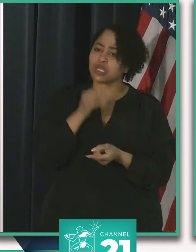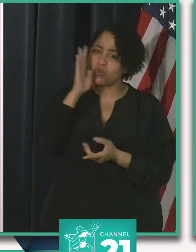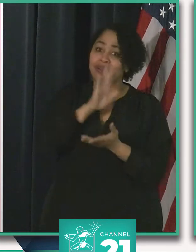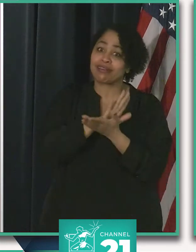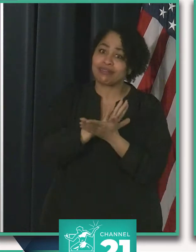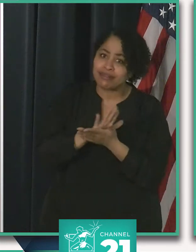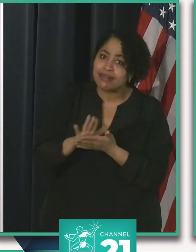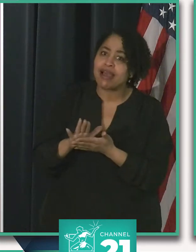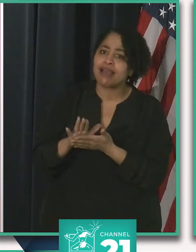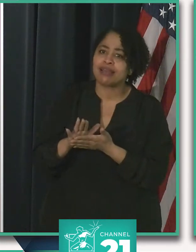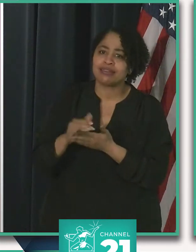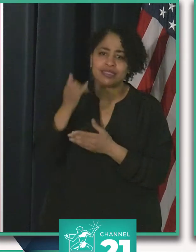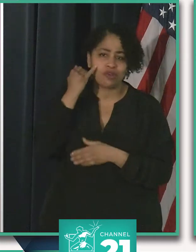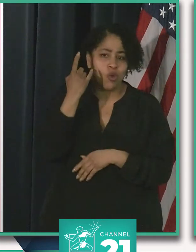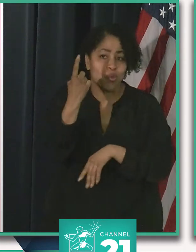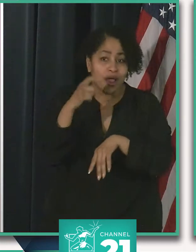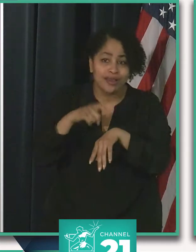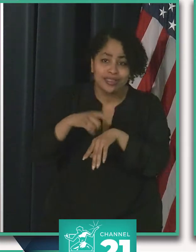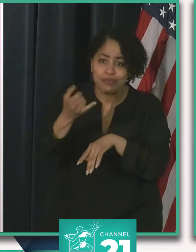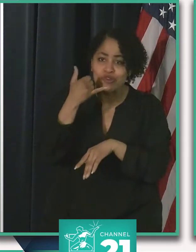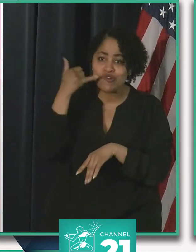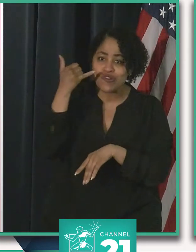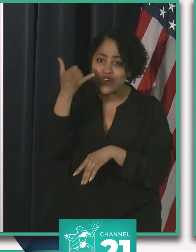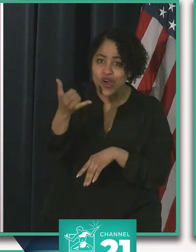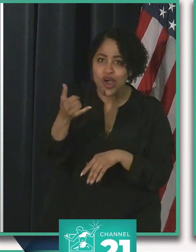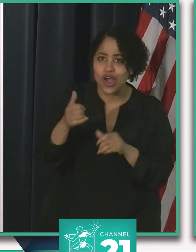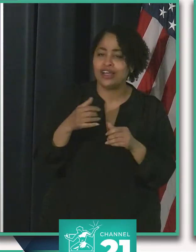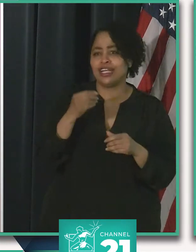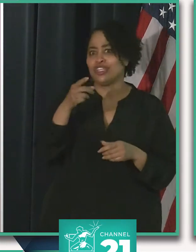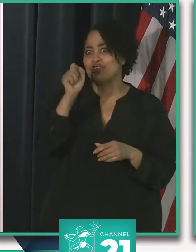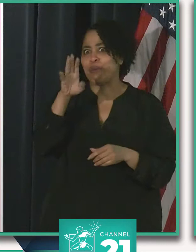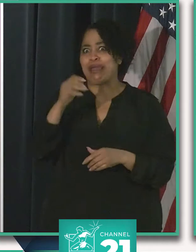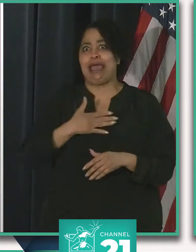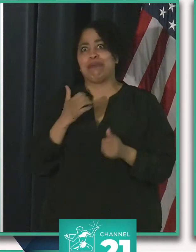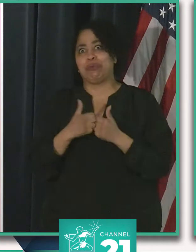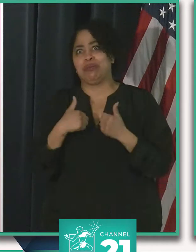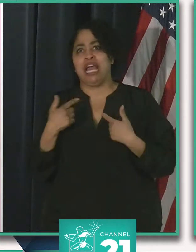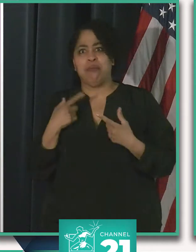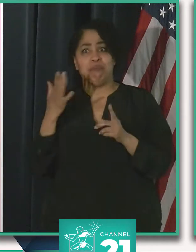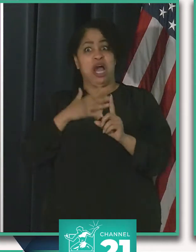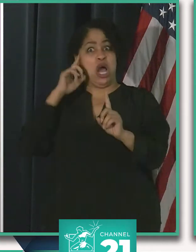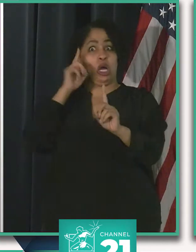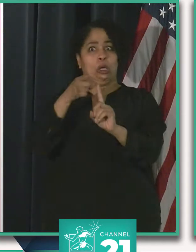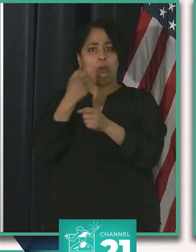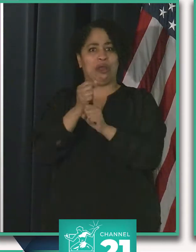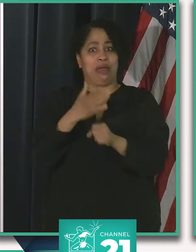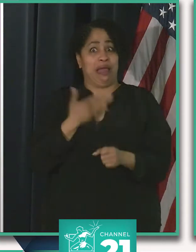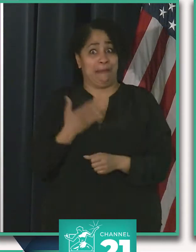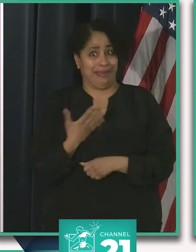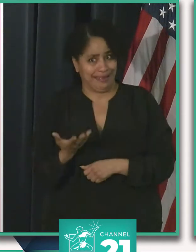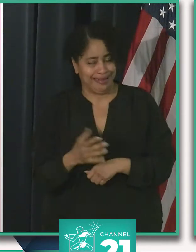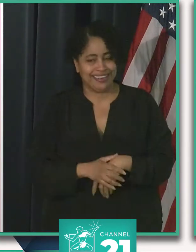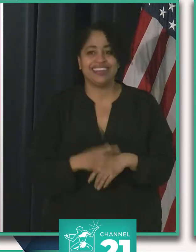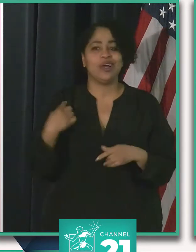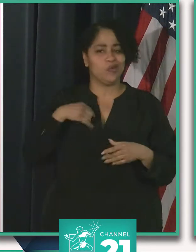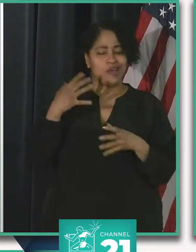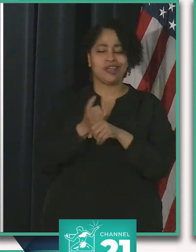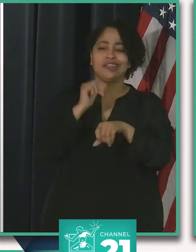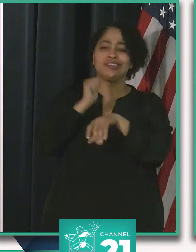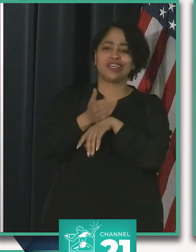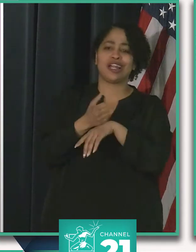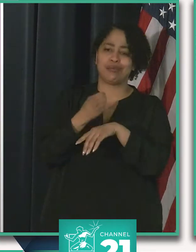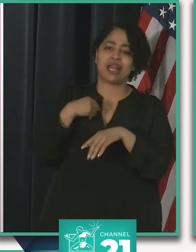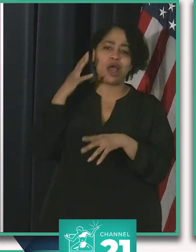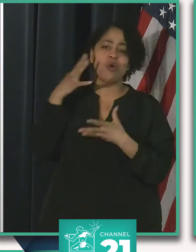nice if just one time you called into one of these and you were happy with me. So we're going to shoot for that as a goal. All right. But we'll get it set up, and I